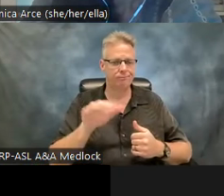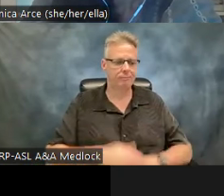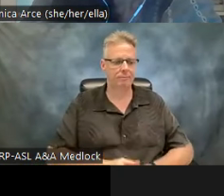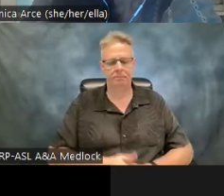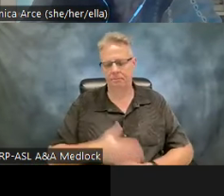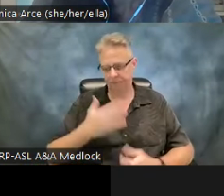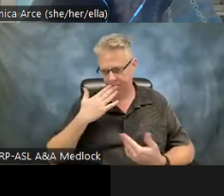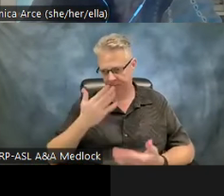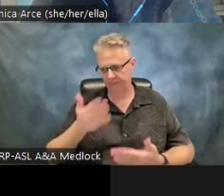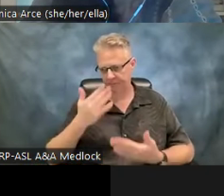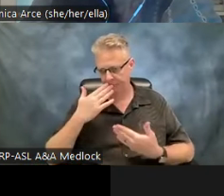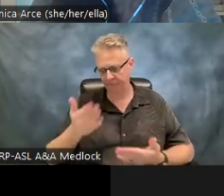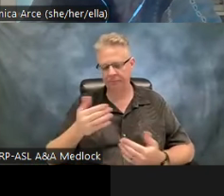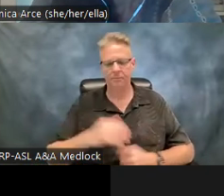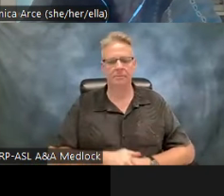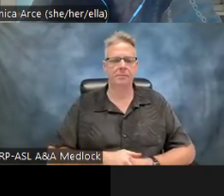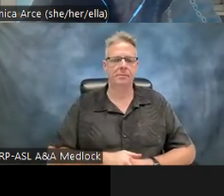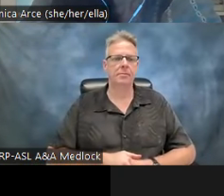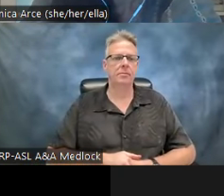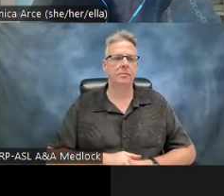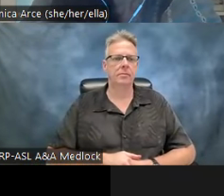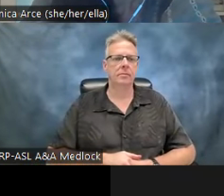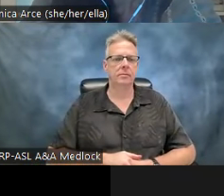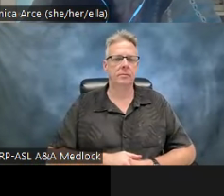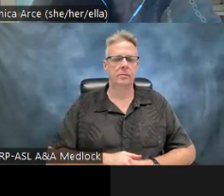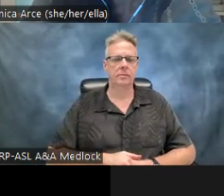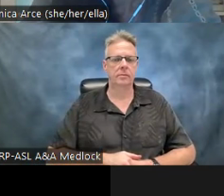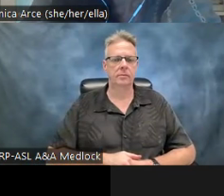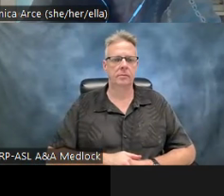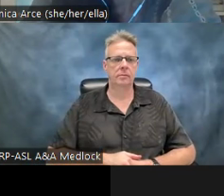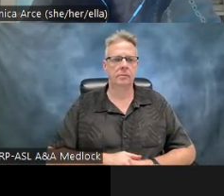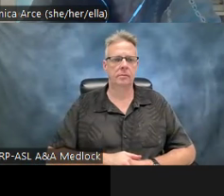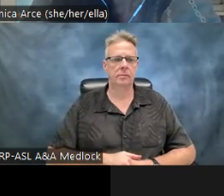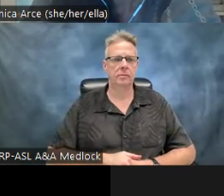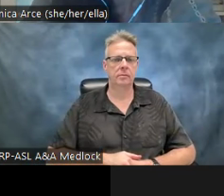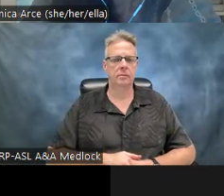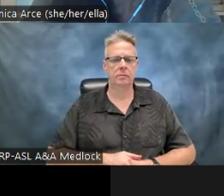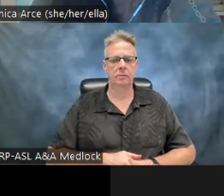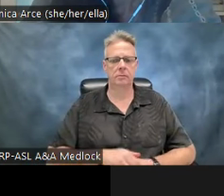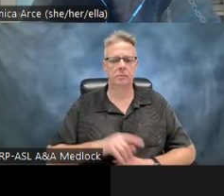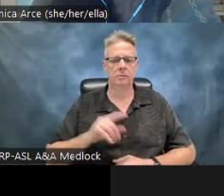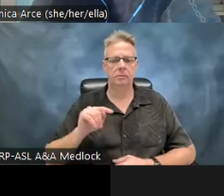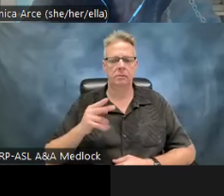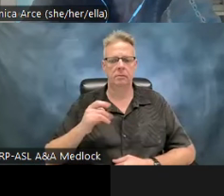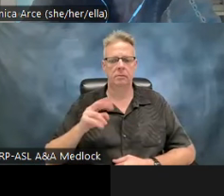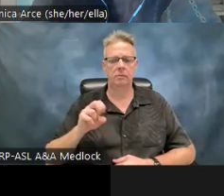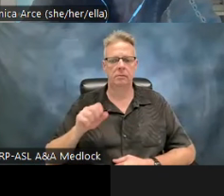Thank you, co-chair. Jay and co-chair Tirsa.